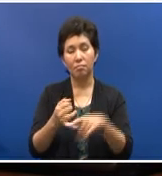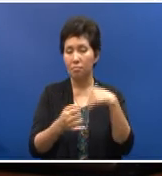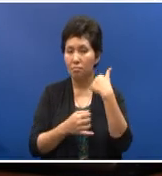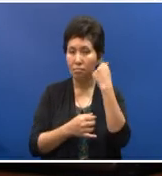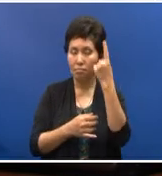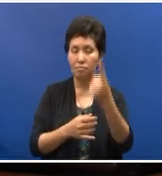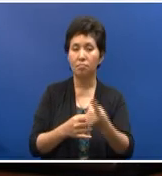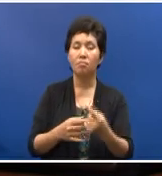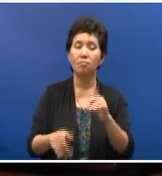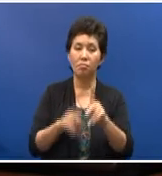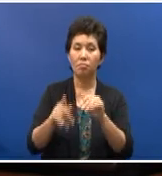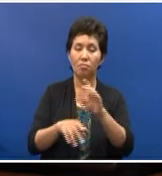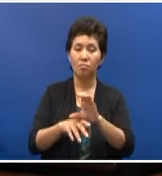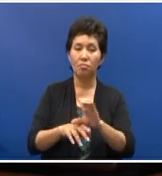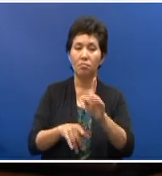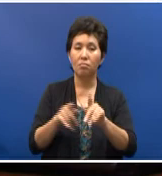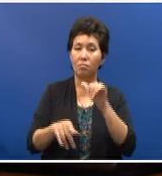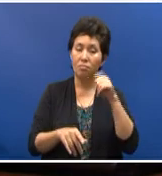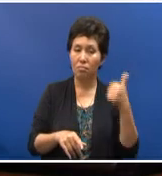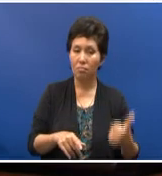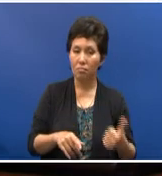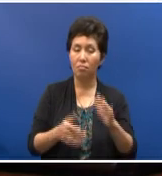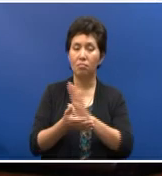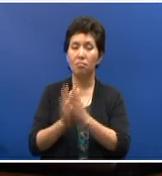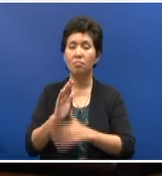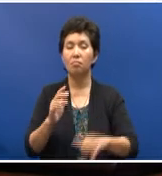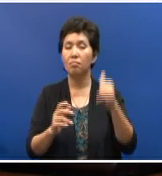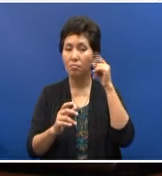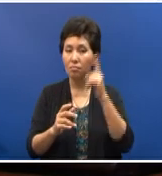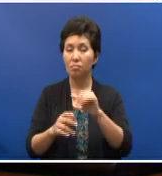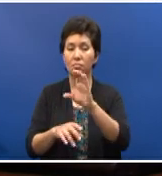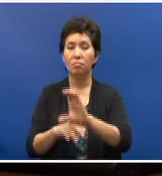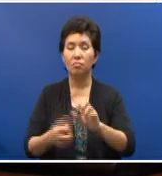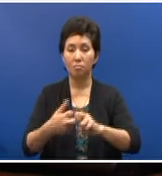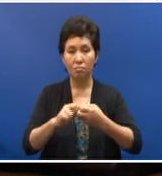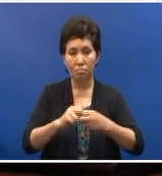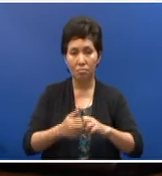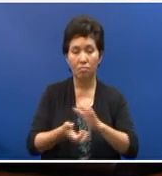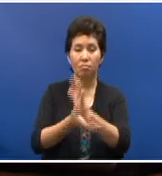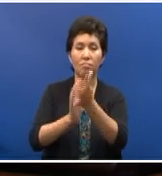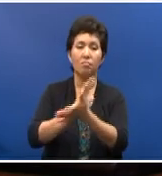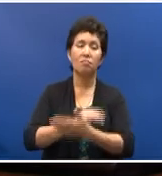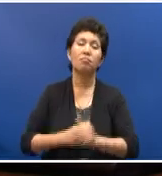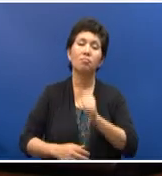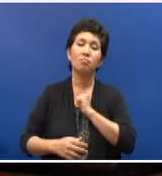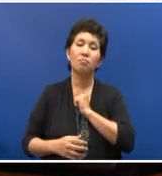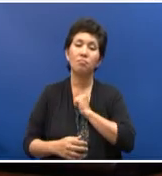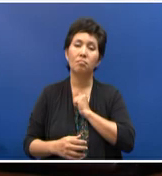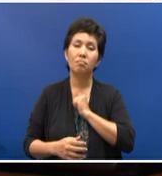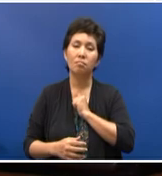other culture, okay, we may understand about our culture better. Okay, it is to know ourselves